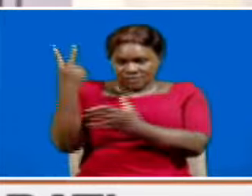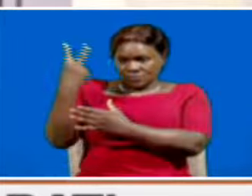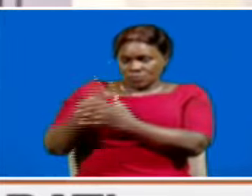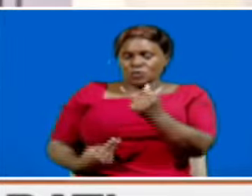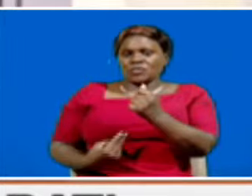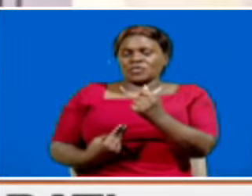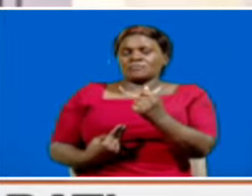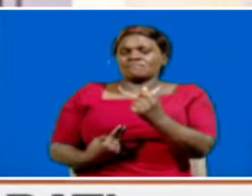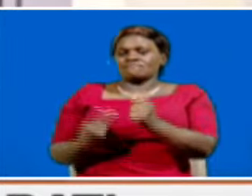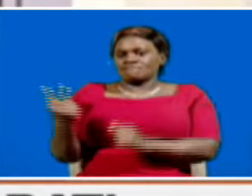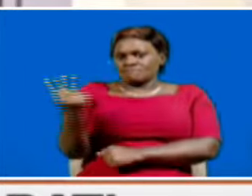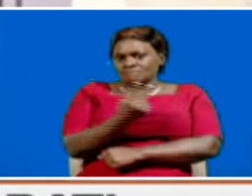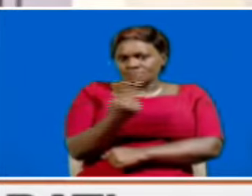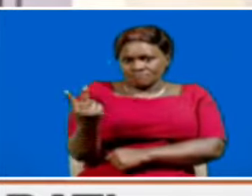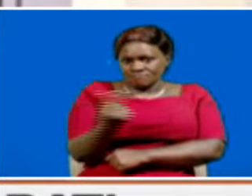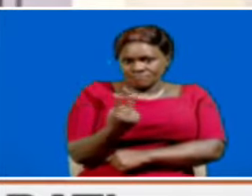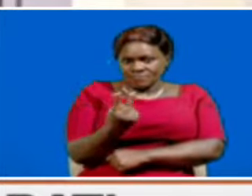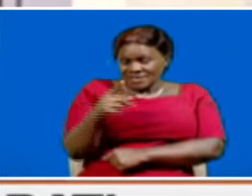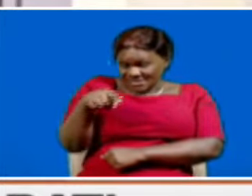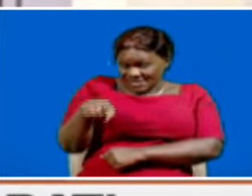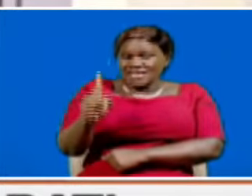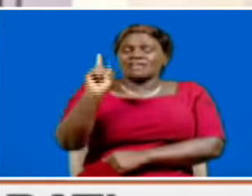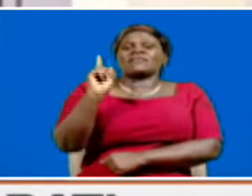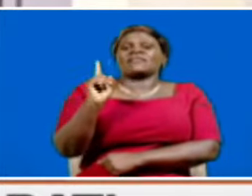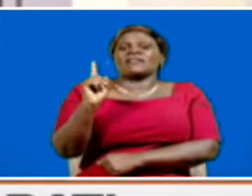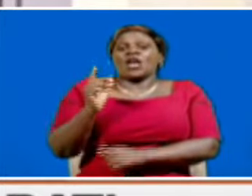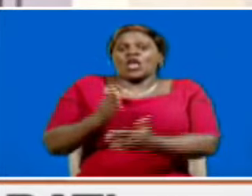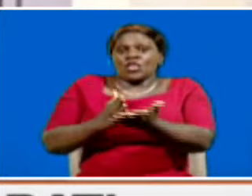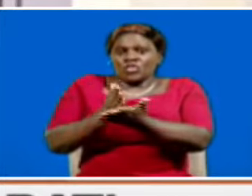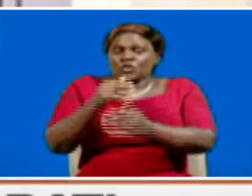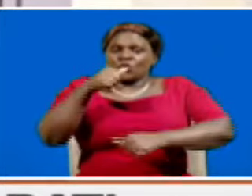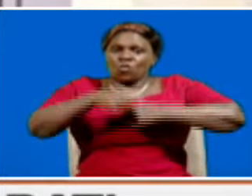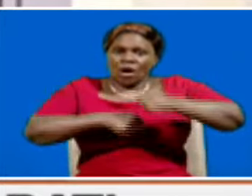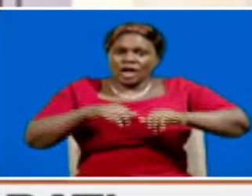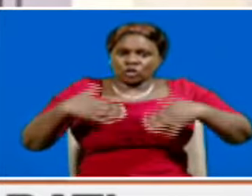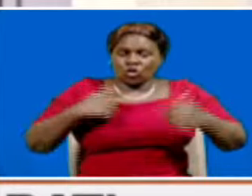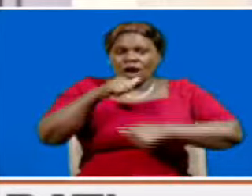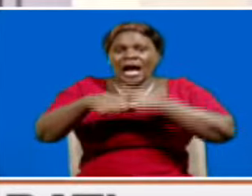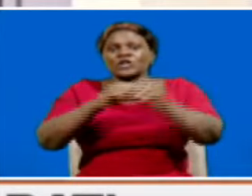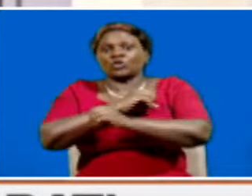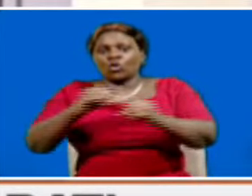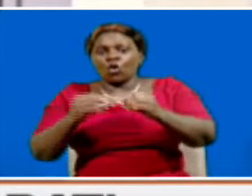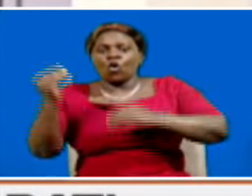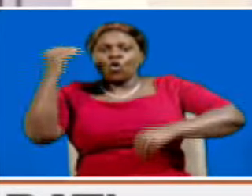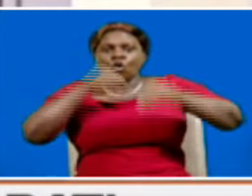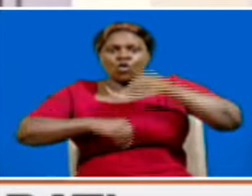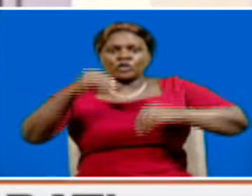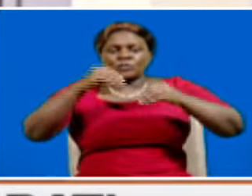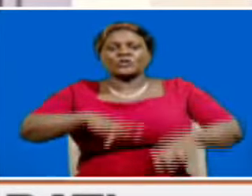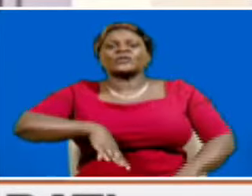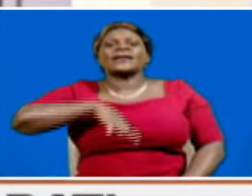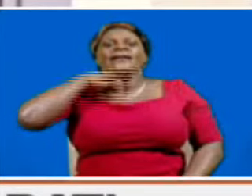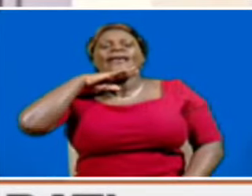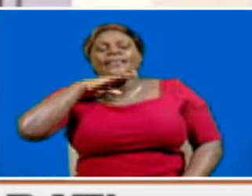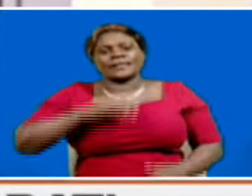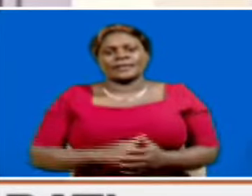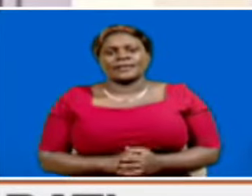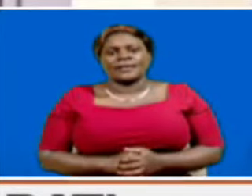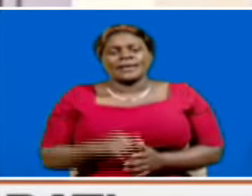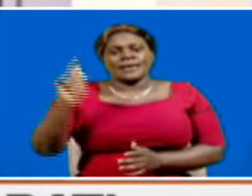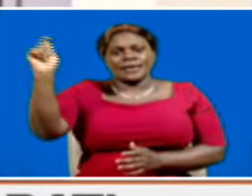space who, through action or inaction, contributes to the death